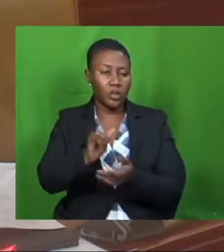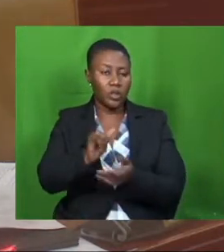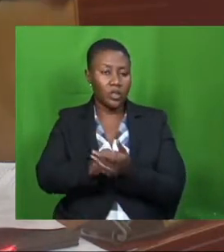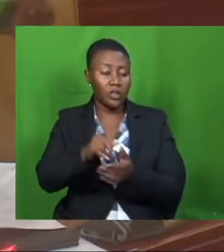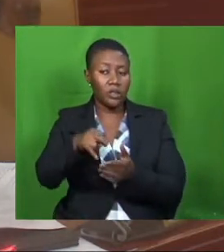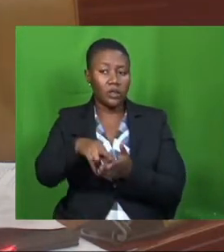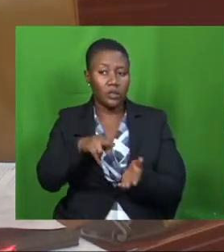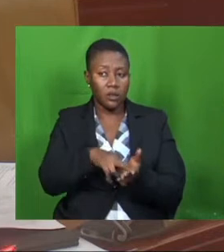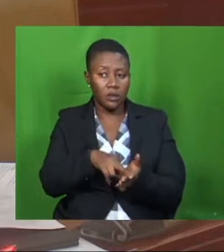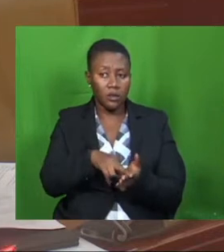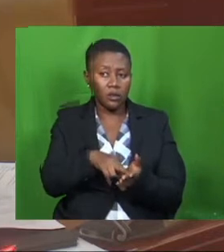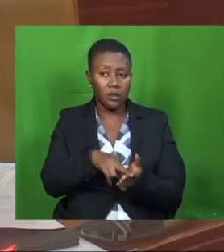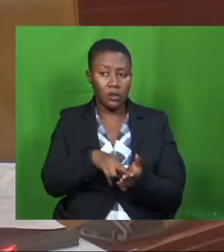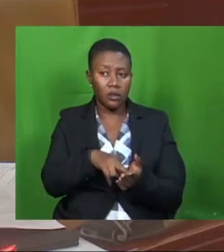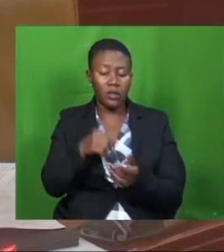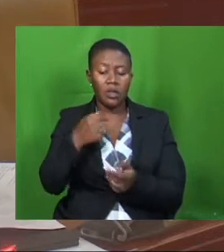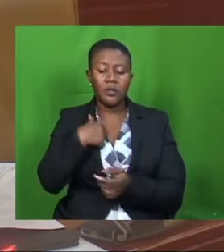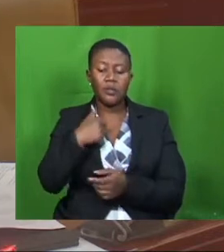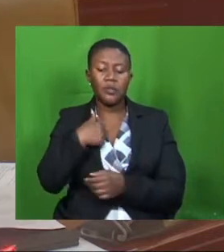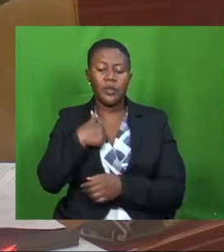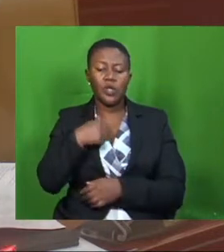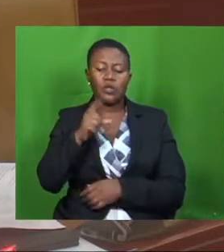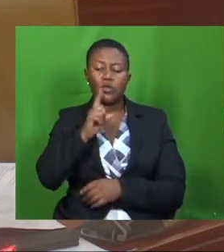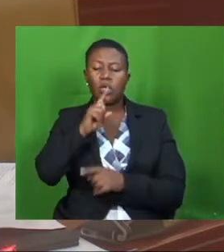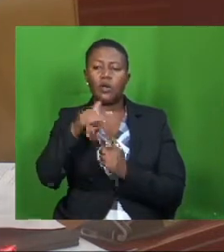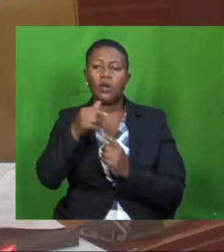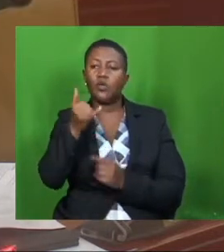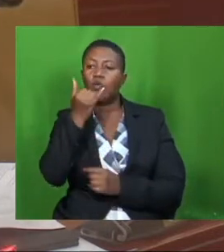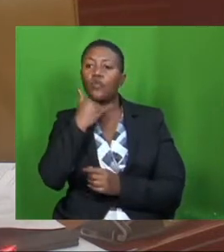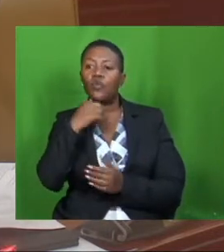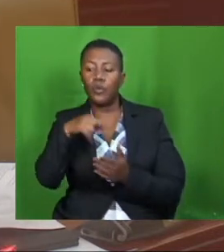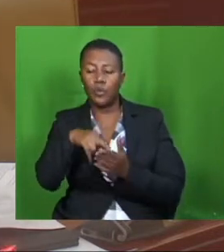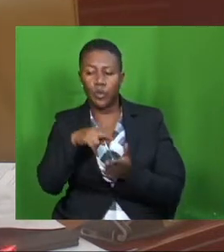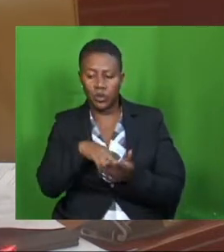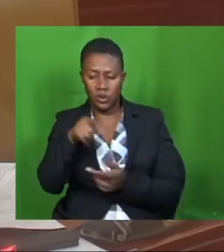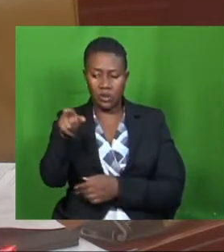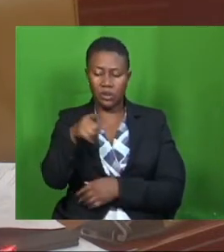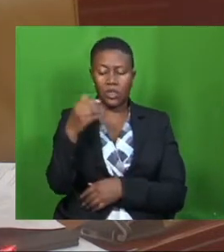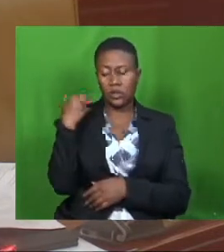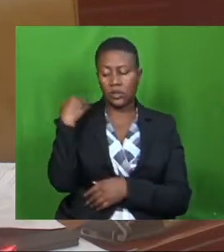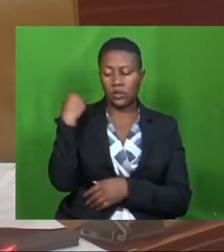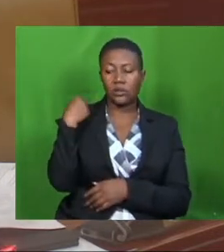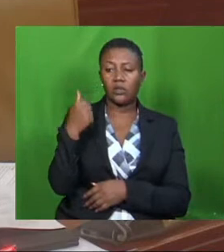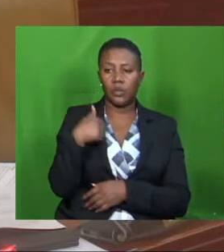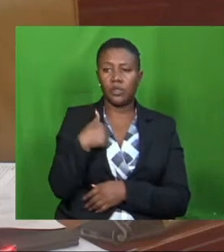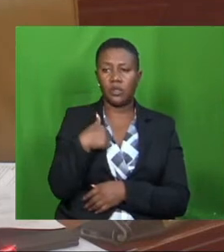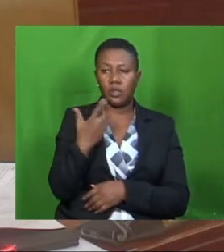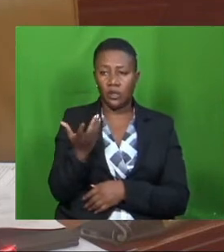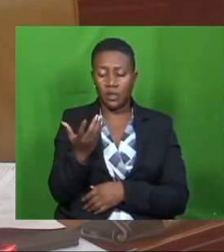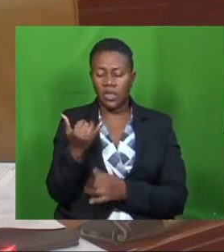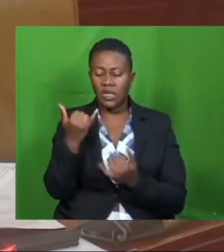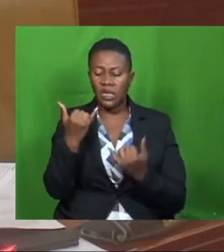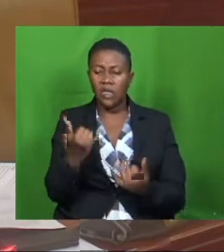not me. The desks which every one of the document passes, they add their own